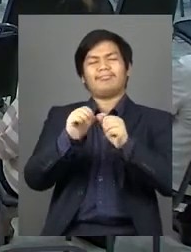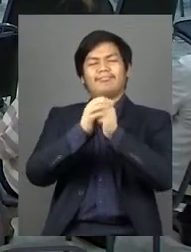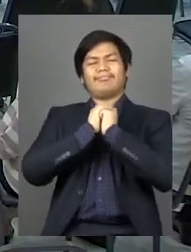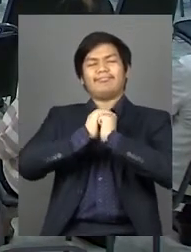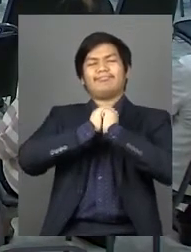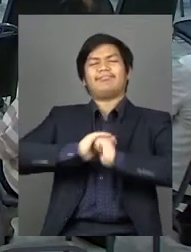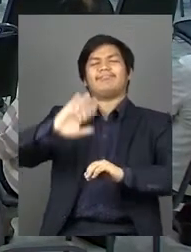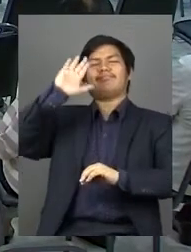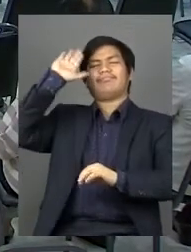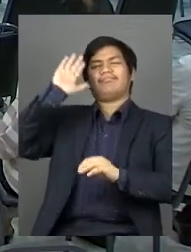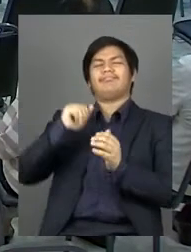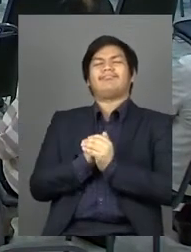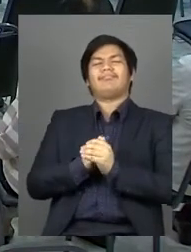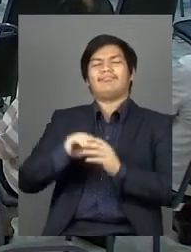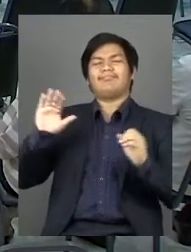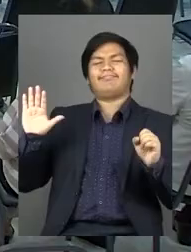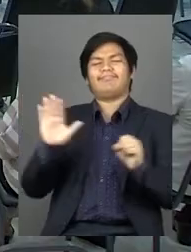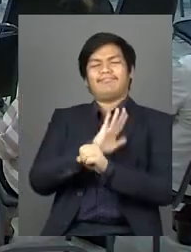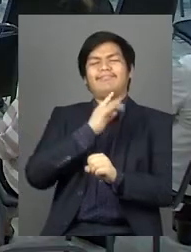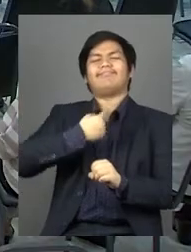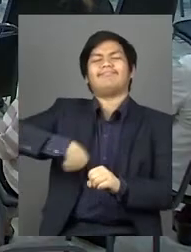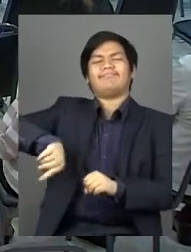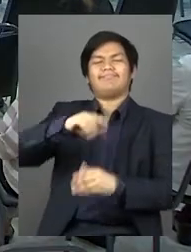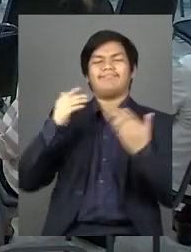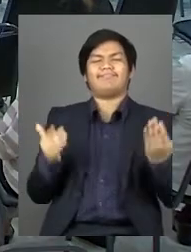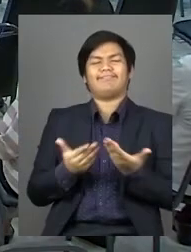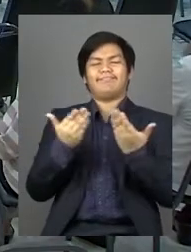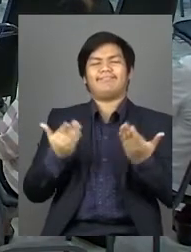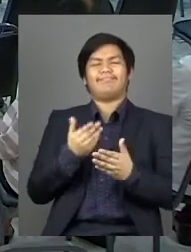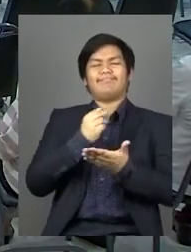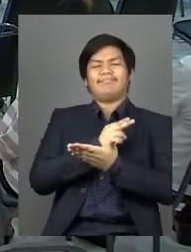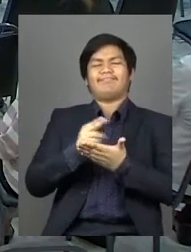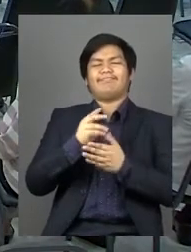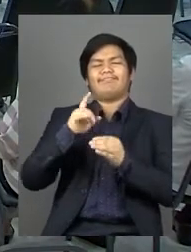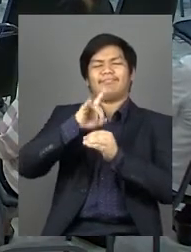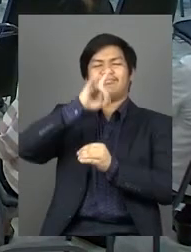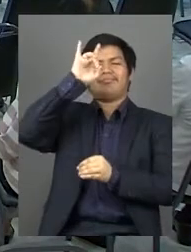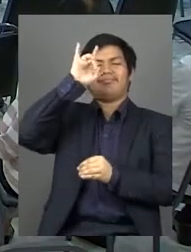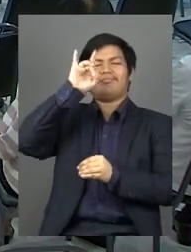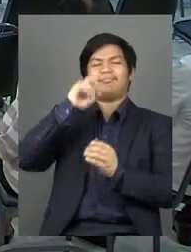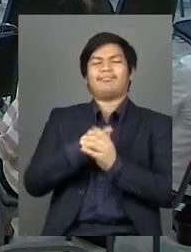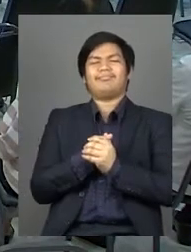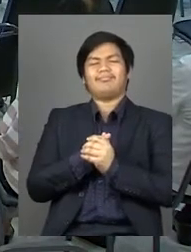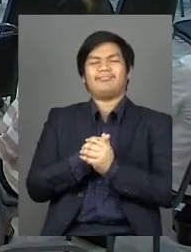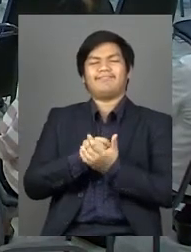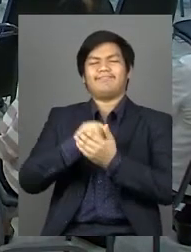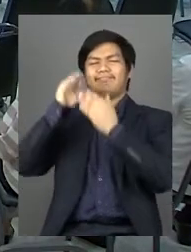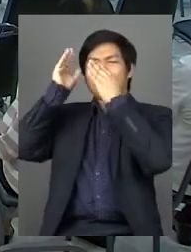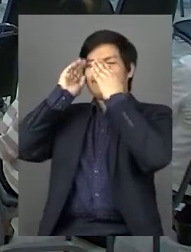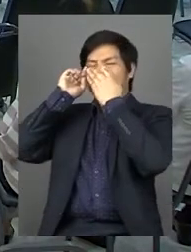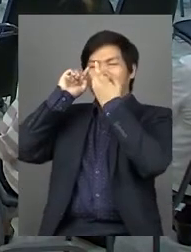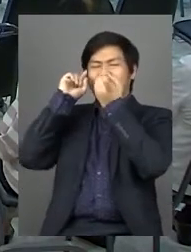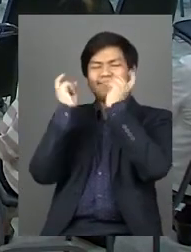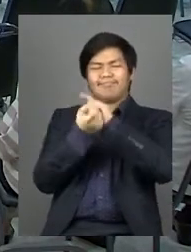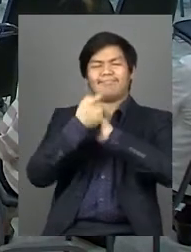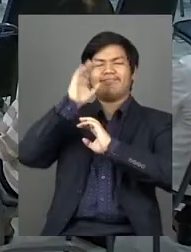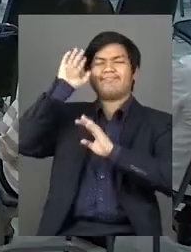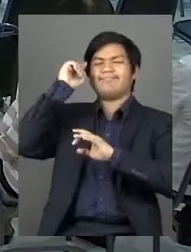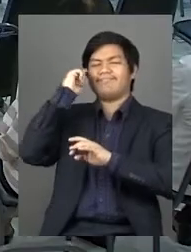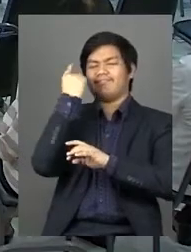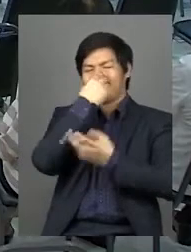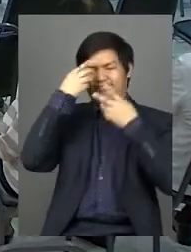you, will you fill us in this place with your Holy Spirit and turn your eyes toward your